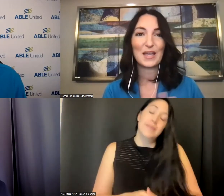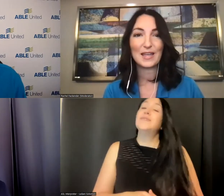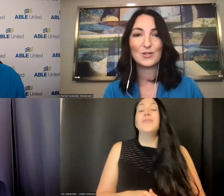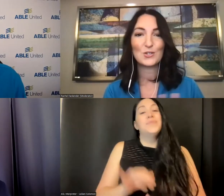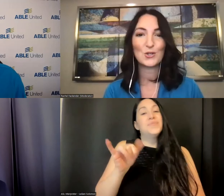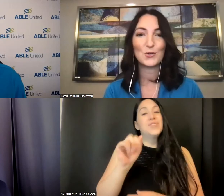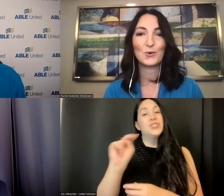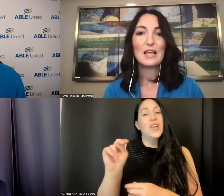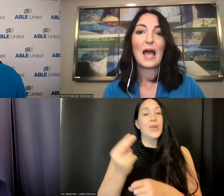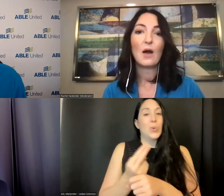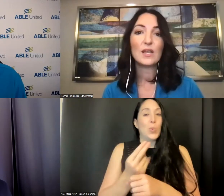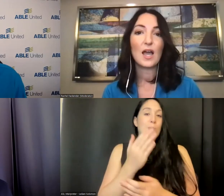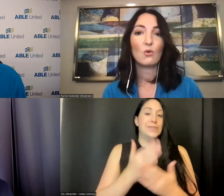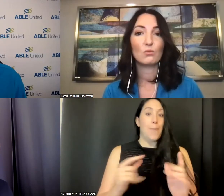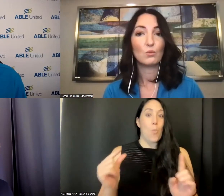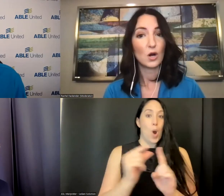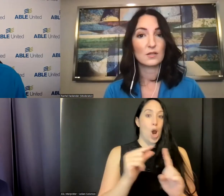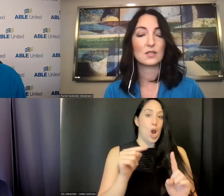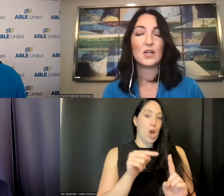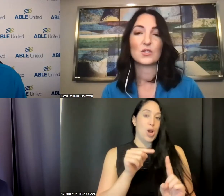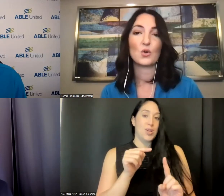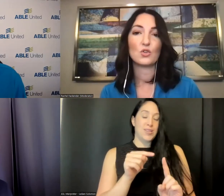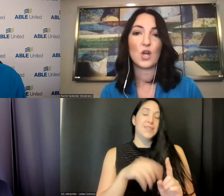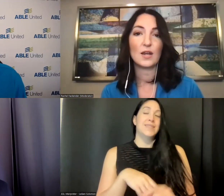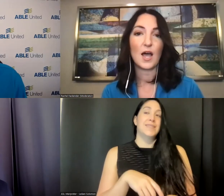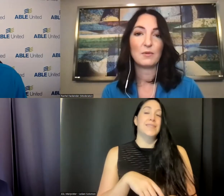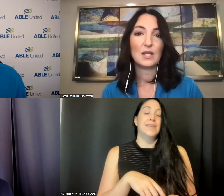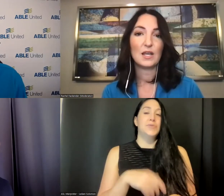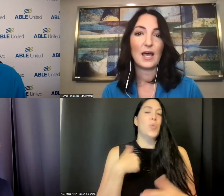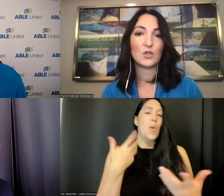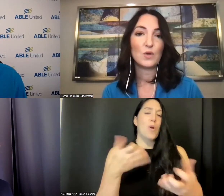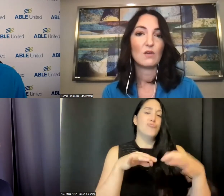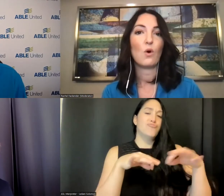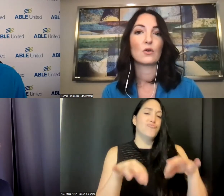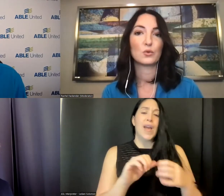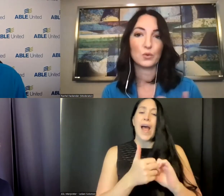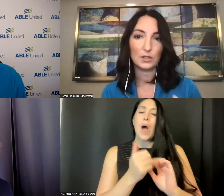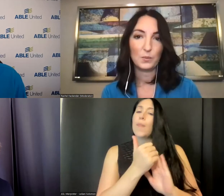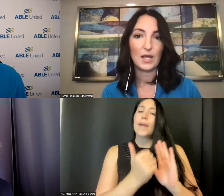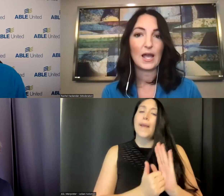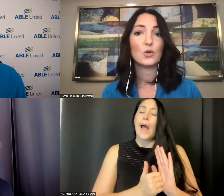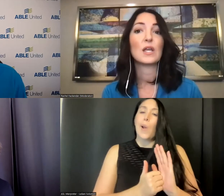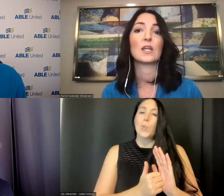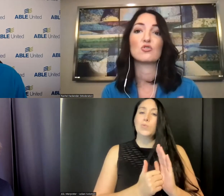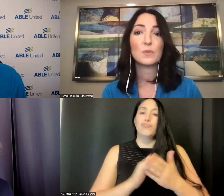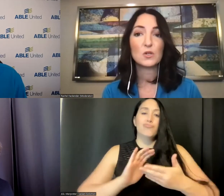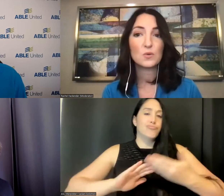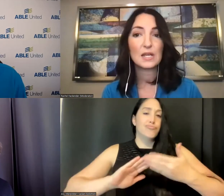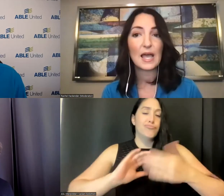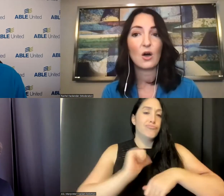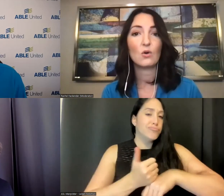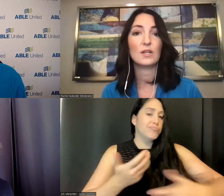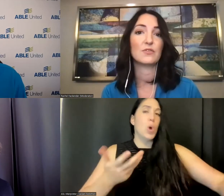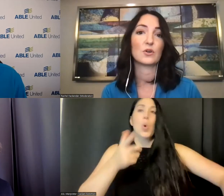move into how an account works. So John, I'm going to have you kind of walk through a little bit who can contribute